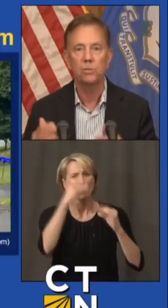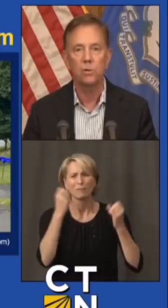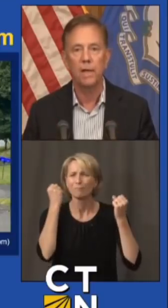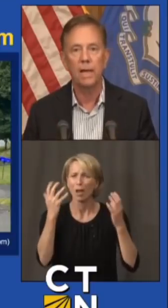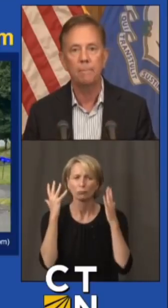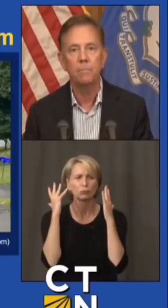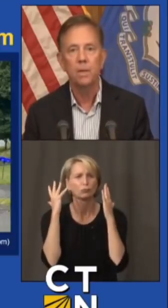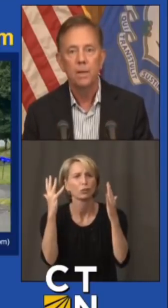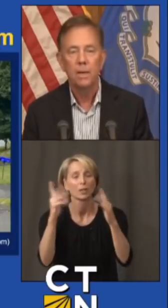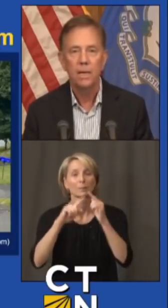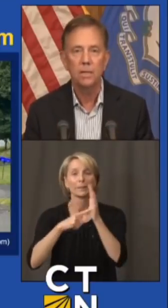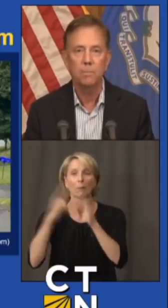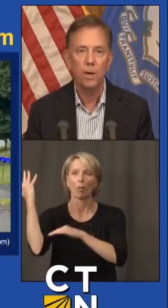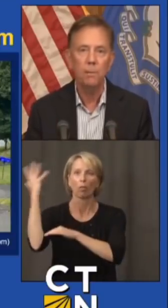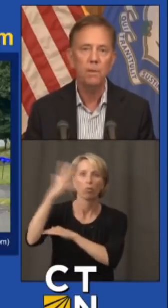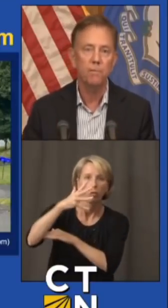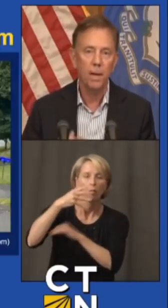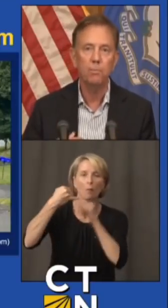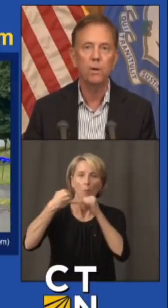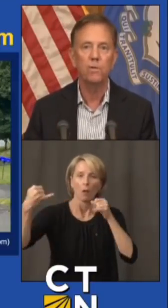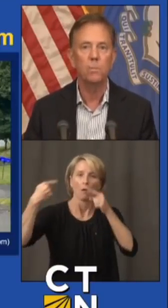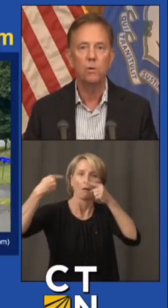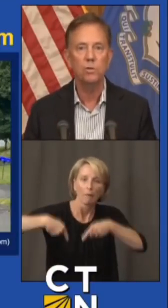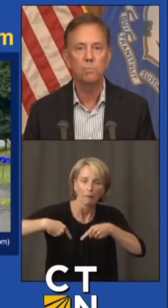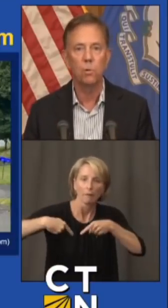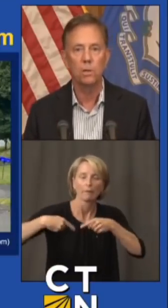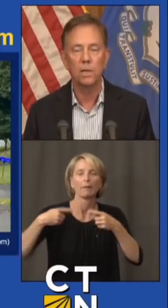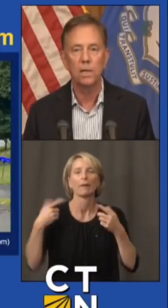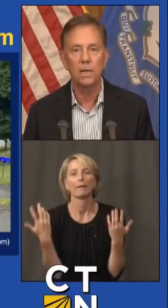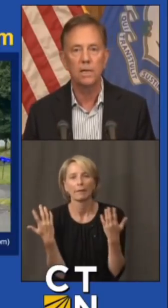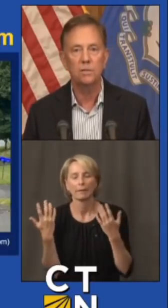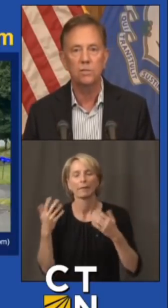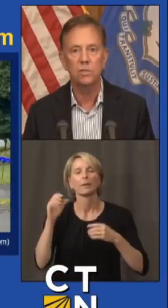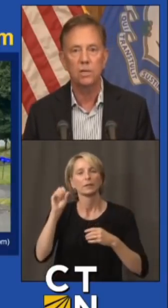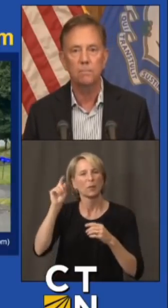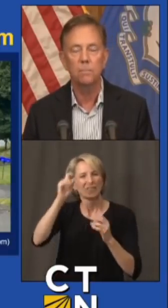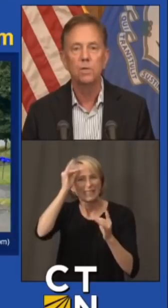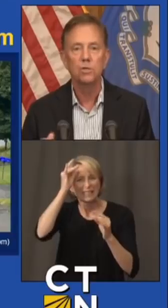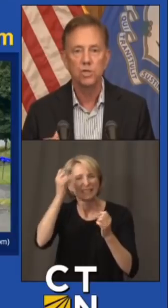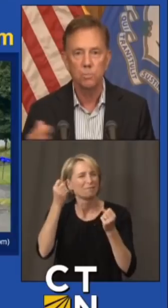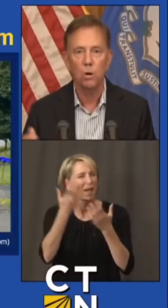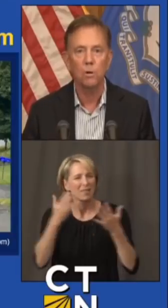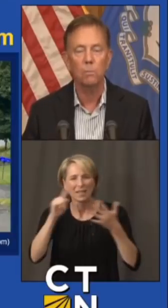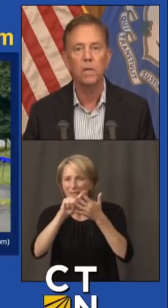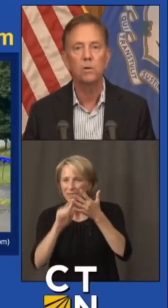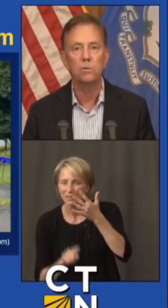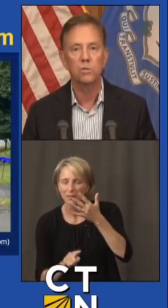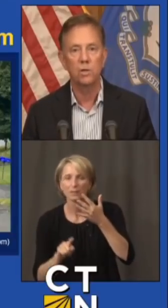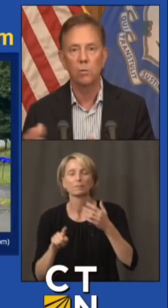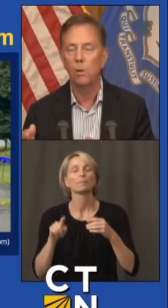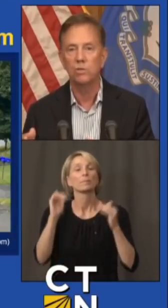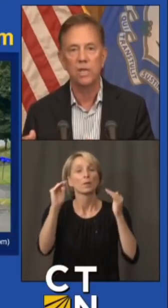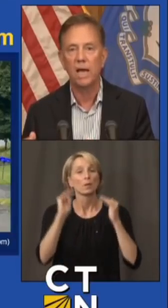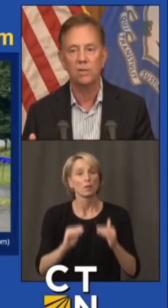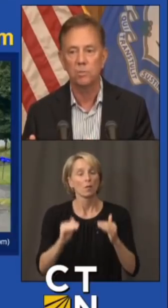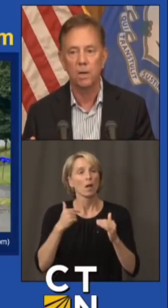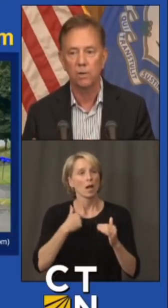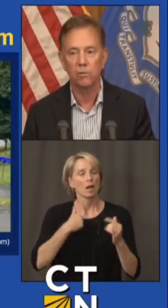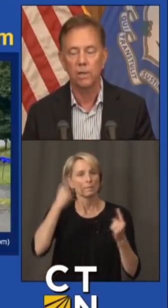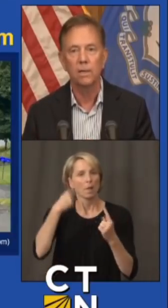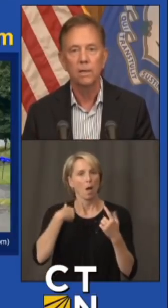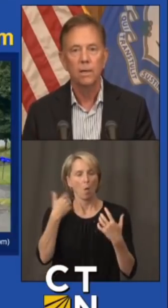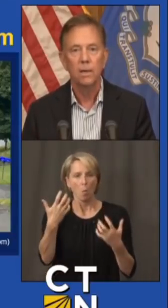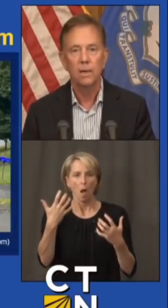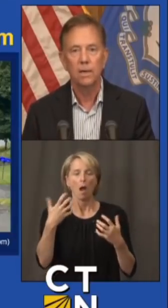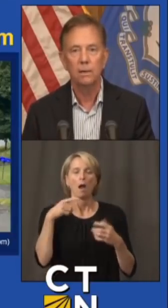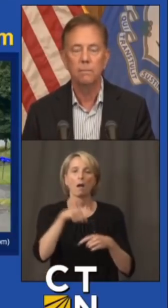got to measure that. And probably, from my point of view, most importantly is smart meters and remote status